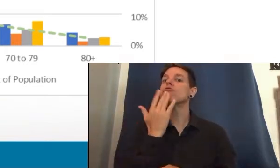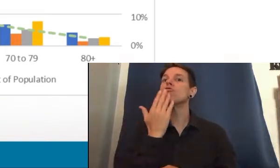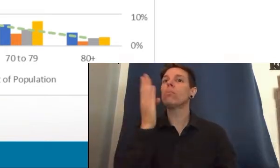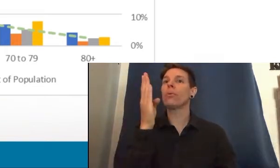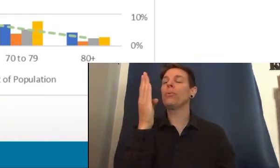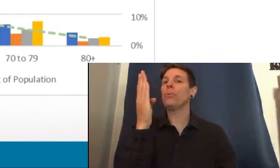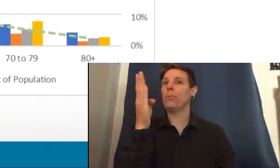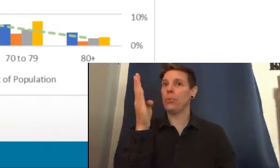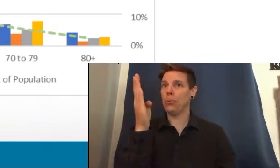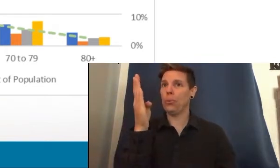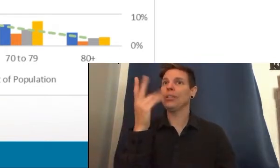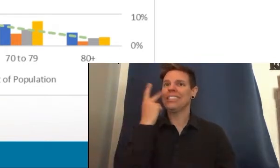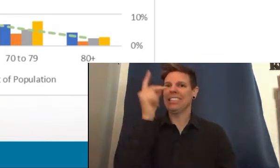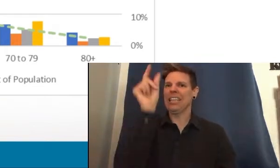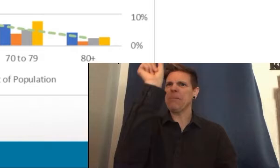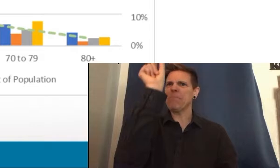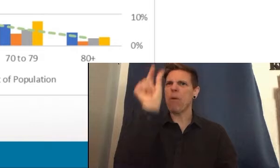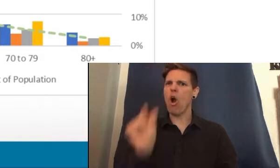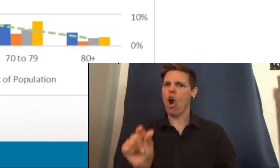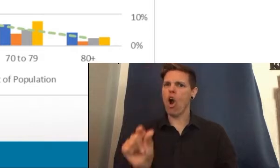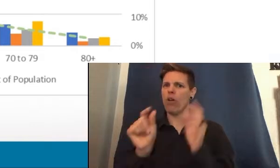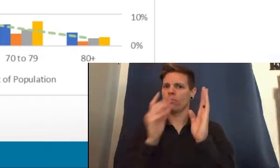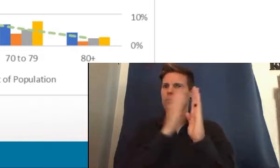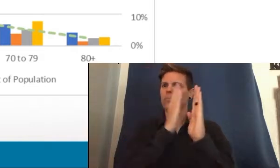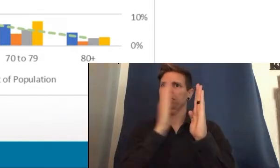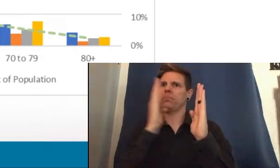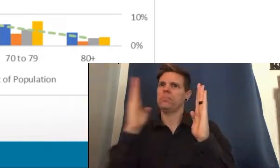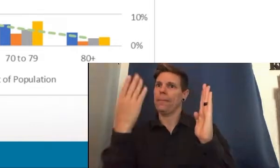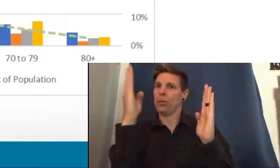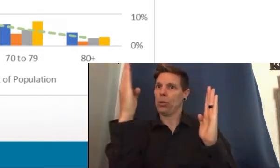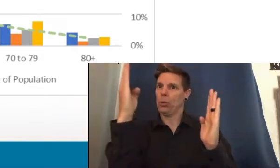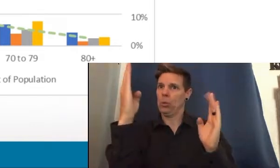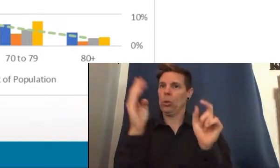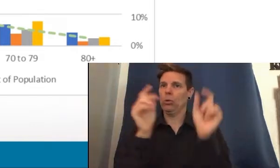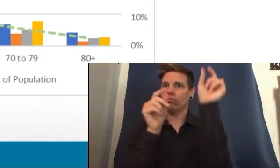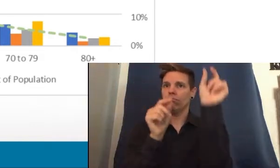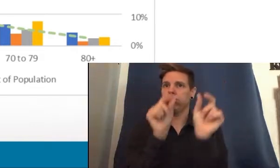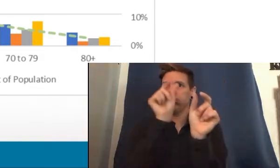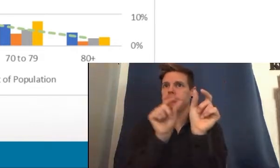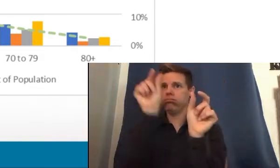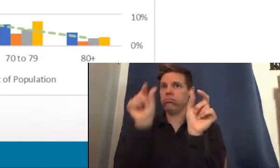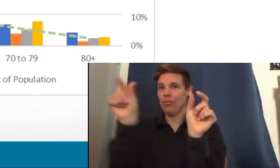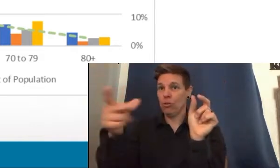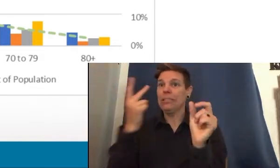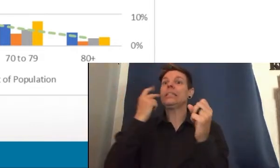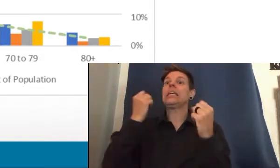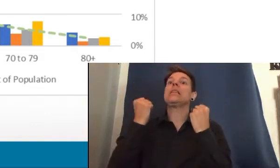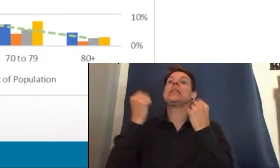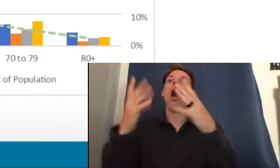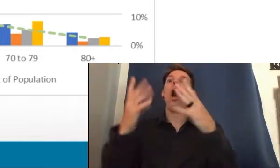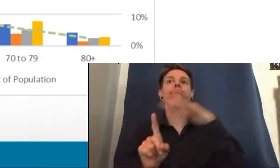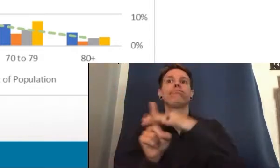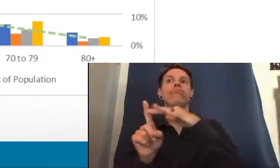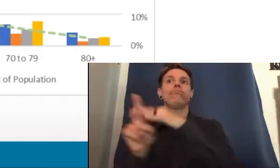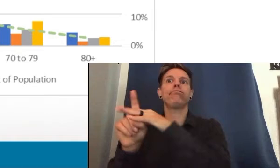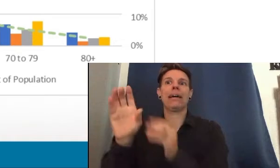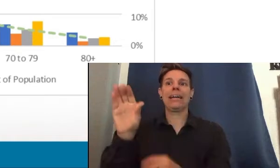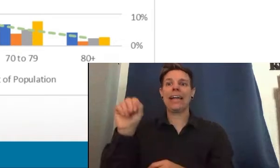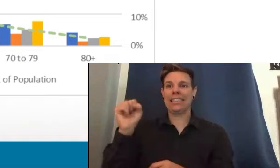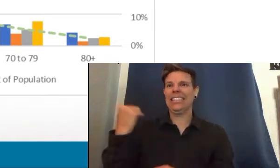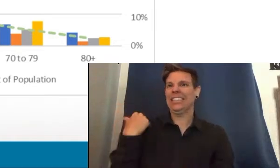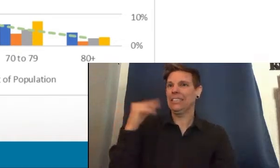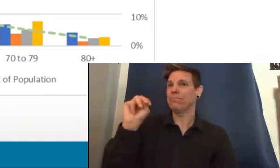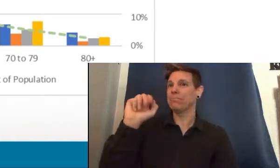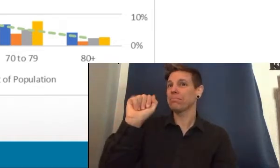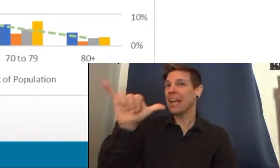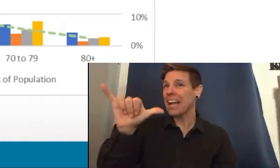columns are painted across the chart. And you can see there were a lot of cases in May. And then June and July,